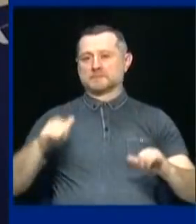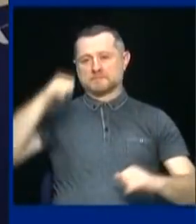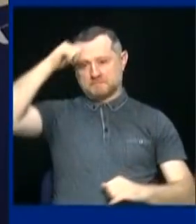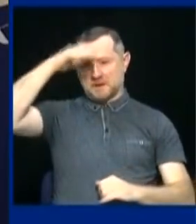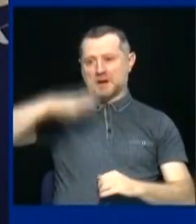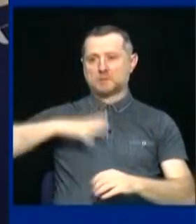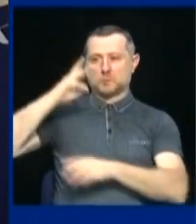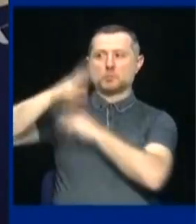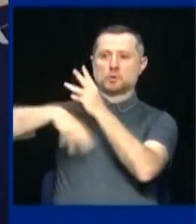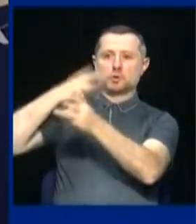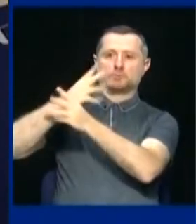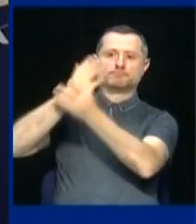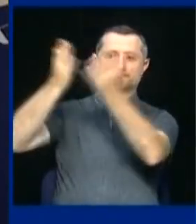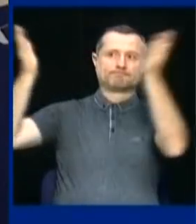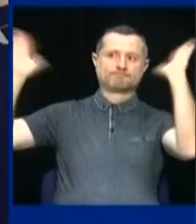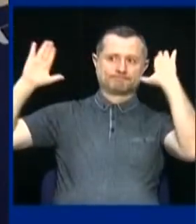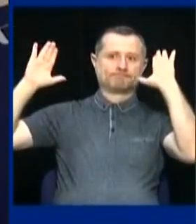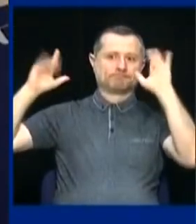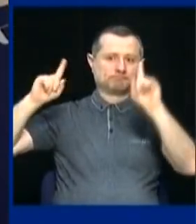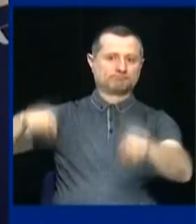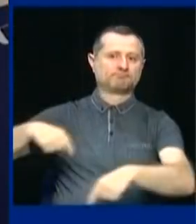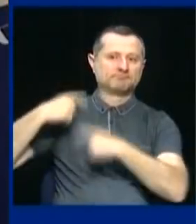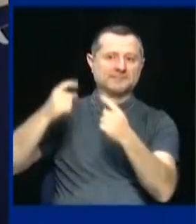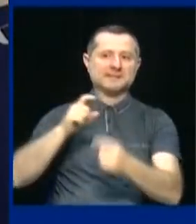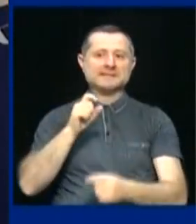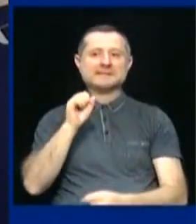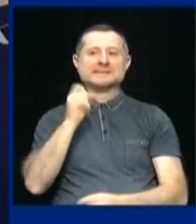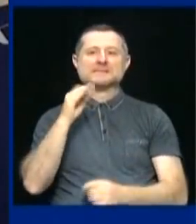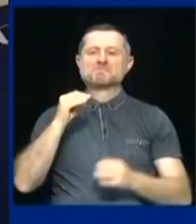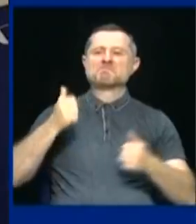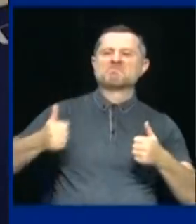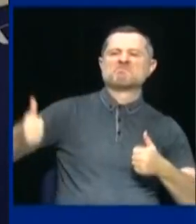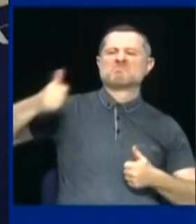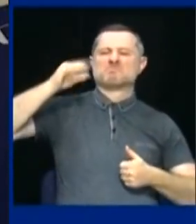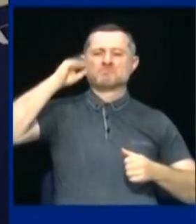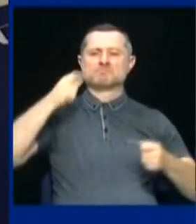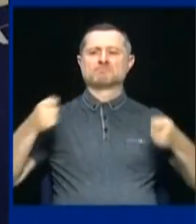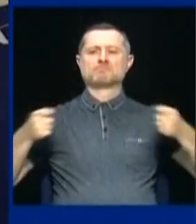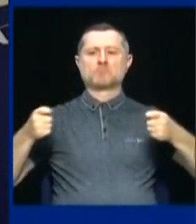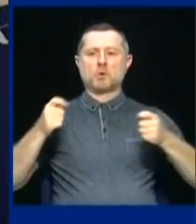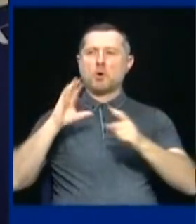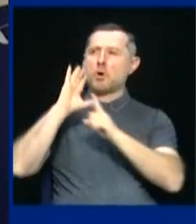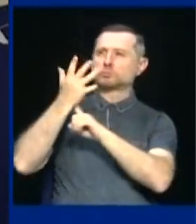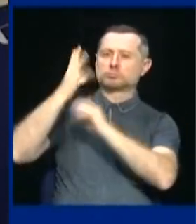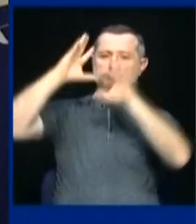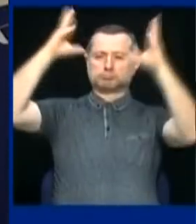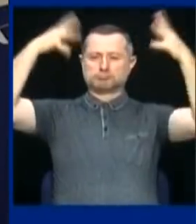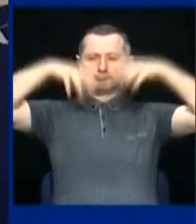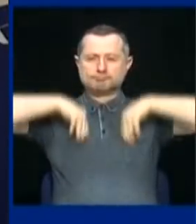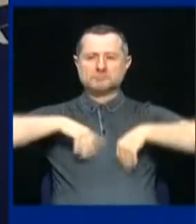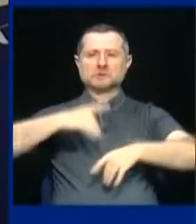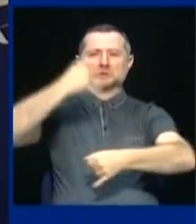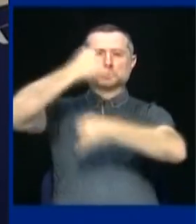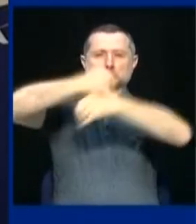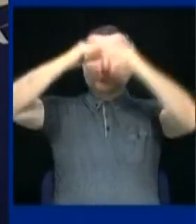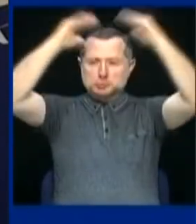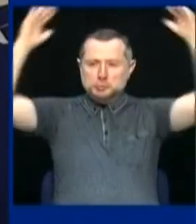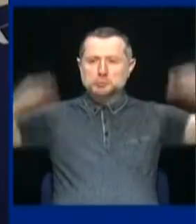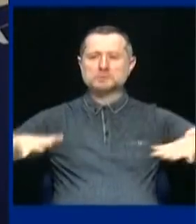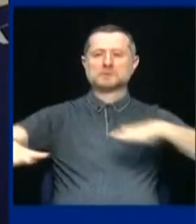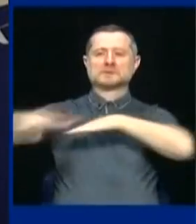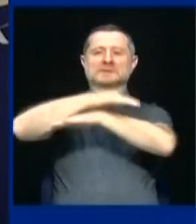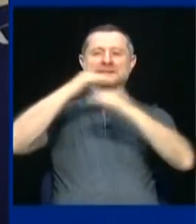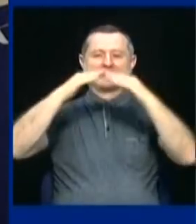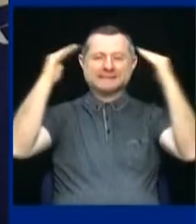been. We have sexism that is culturalized and institutionalized. My daughters